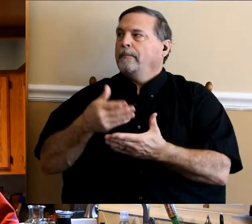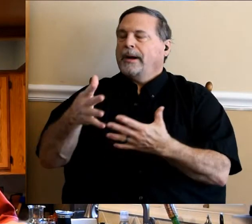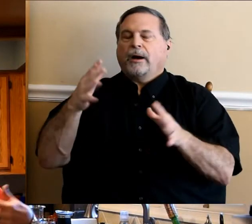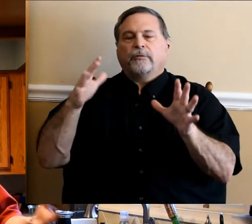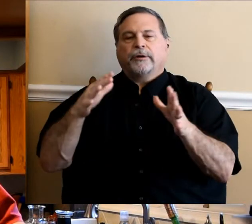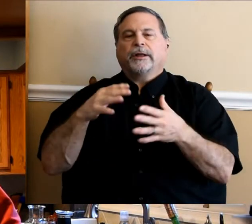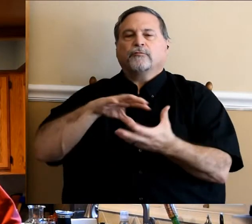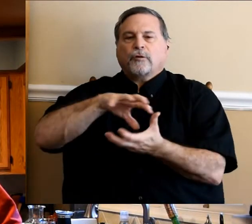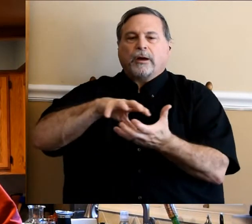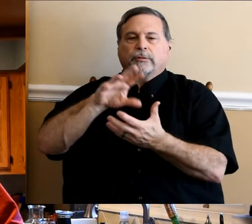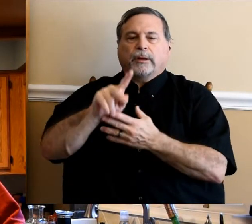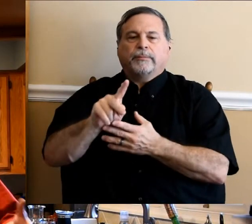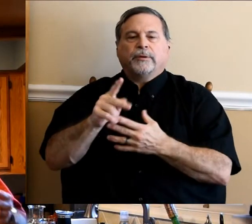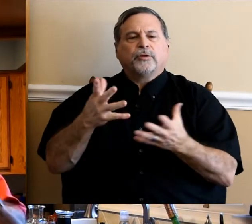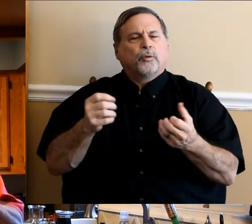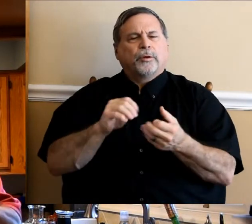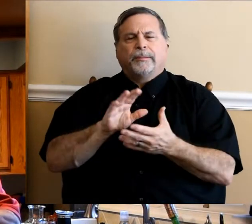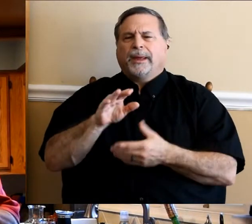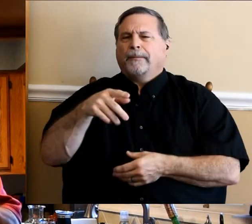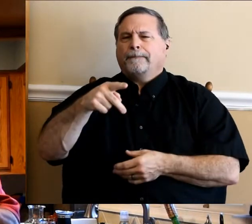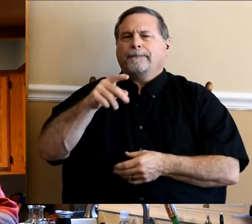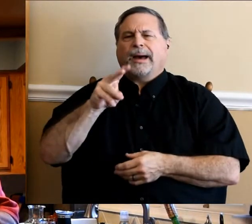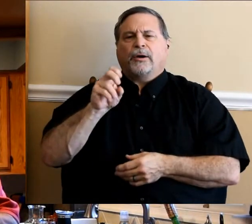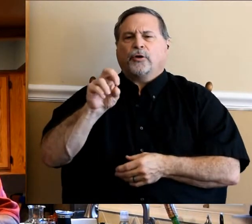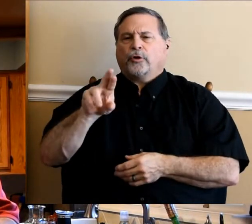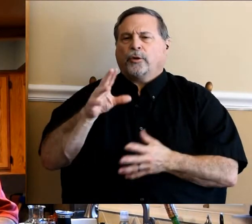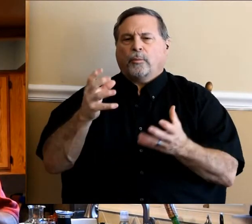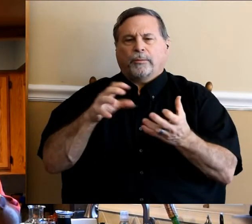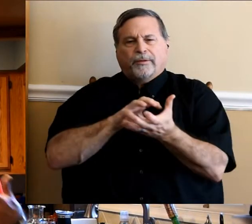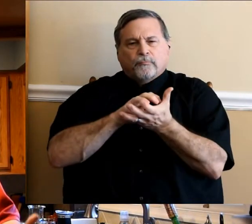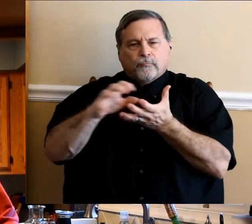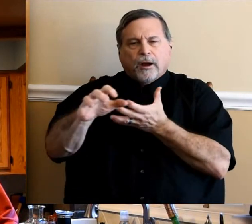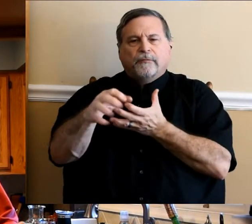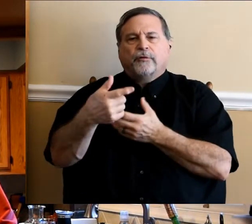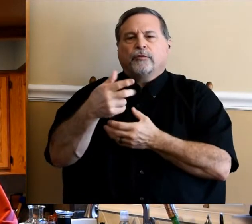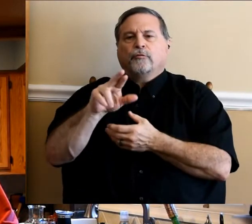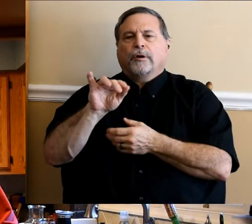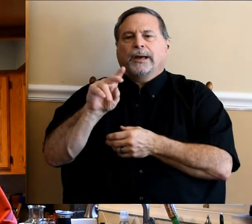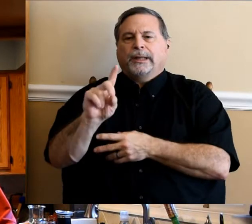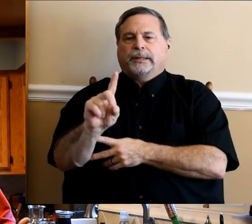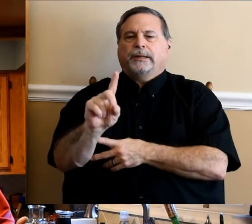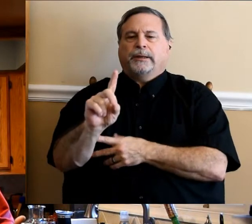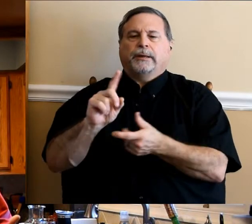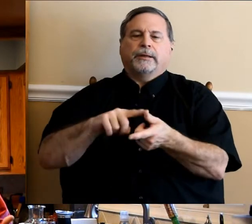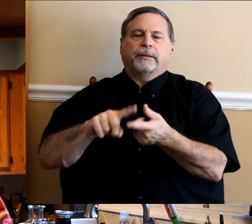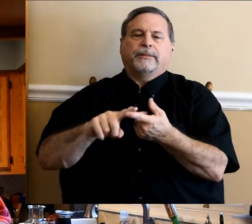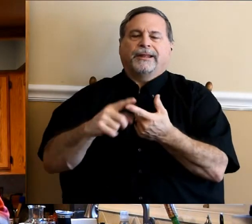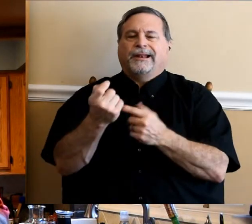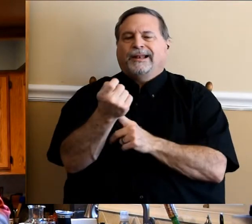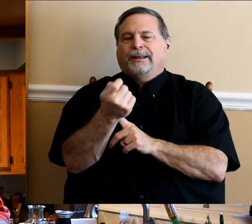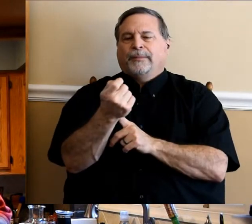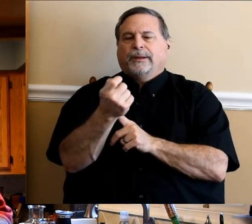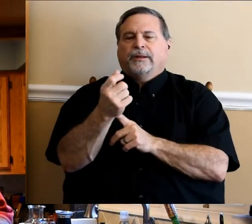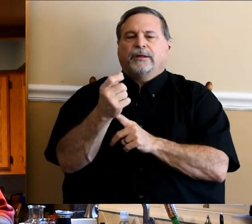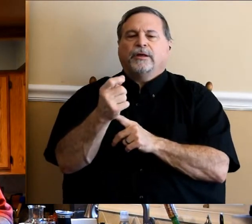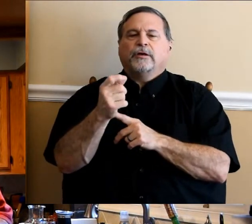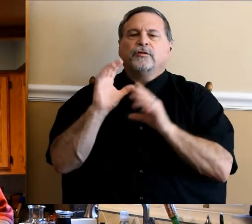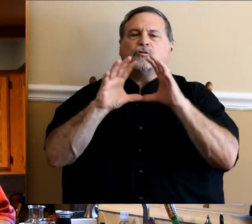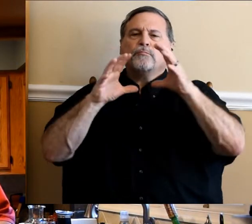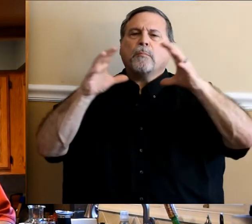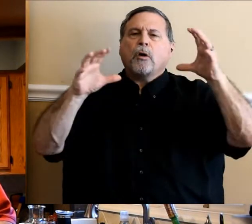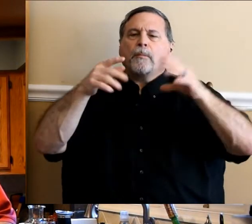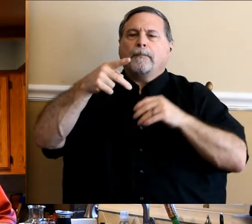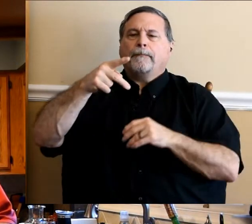can buy everything pre-ground. You didn't want it to be a powder though, so you want it to be a rough grind. And then we took a little bit of